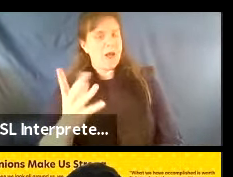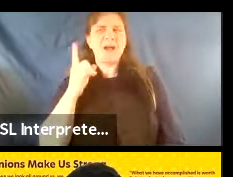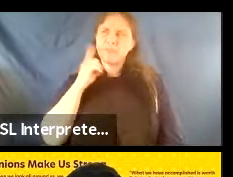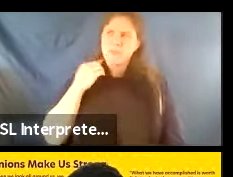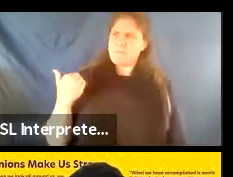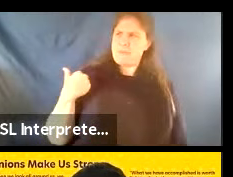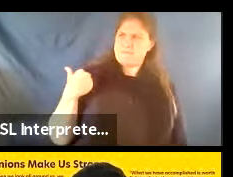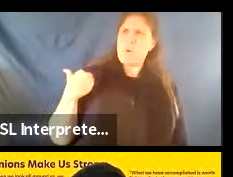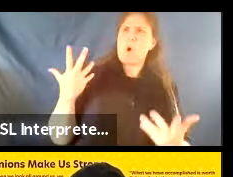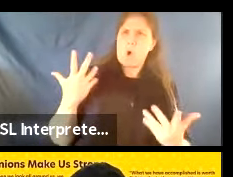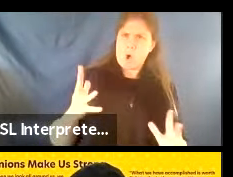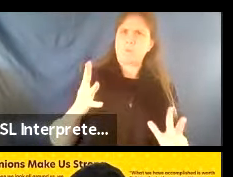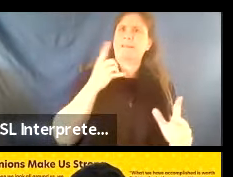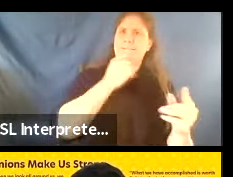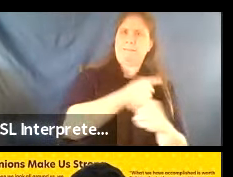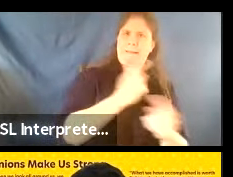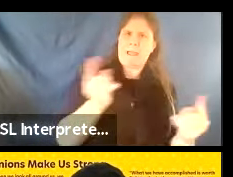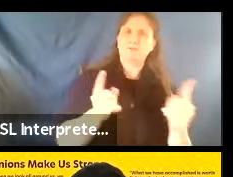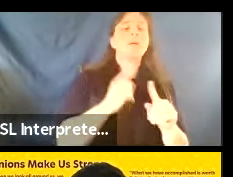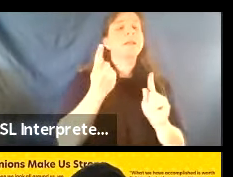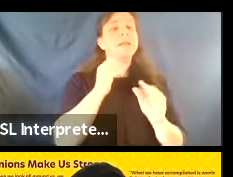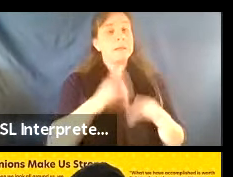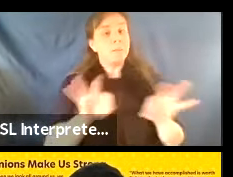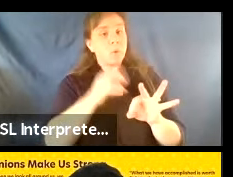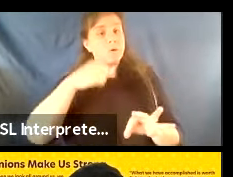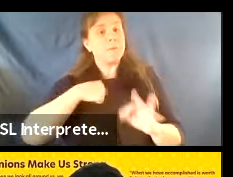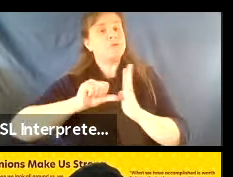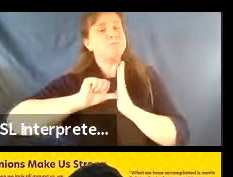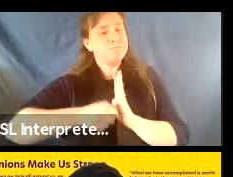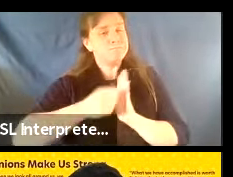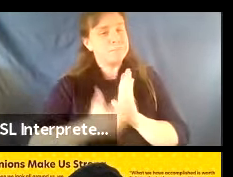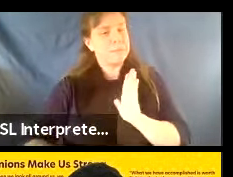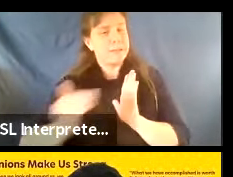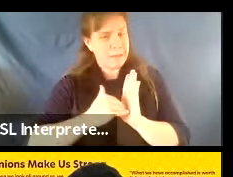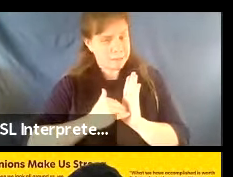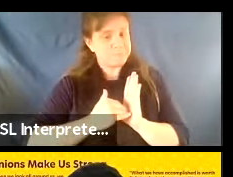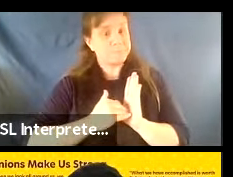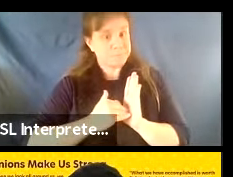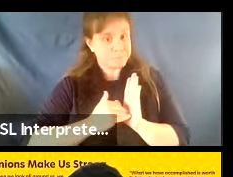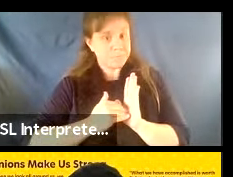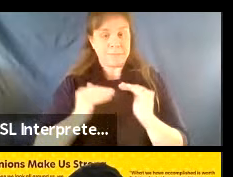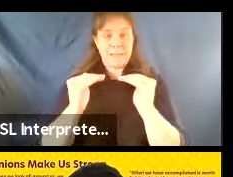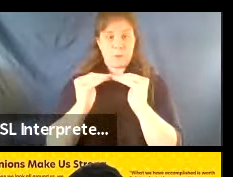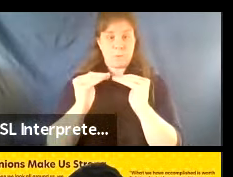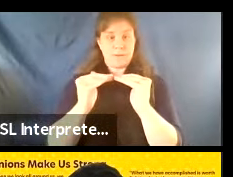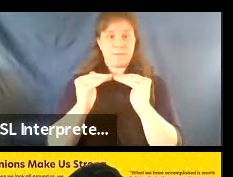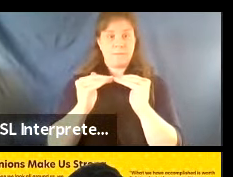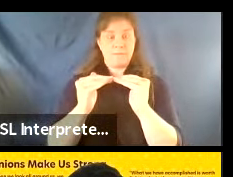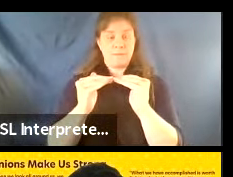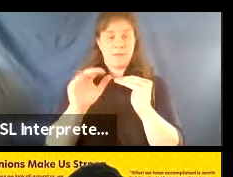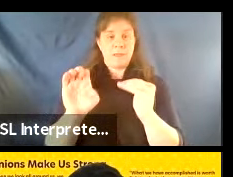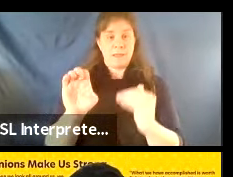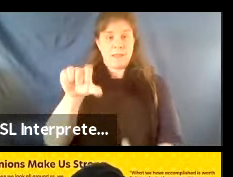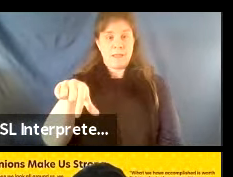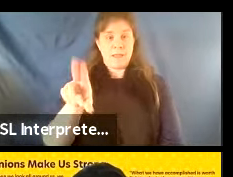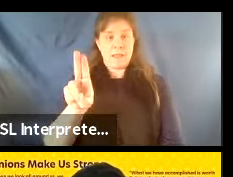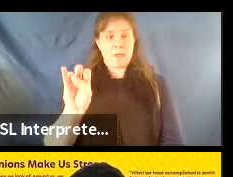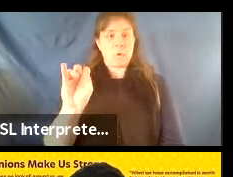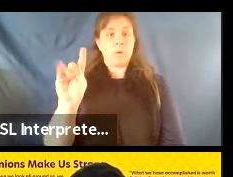but it's very important for me to restate that when we're talking about equity, that